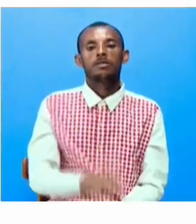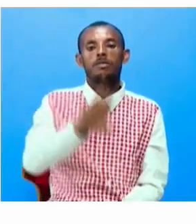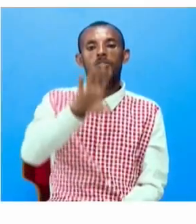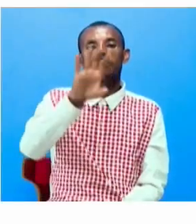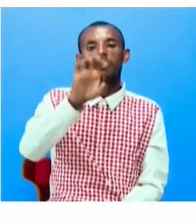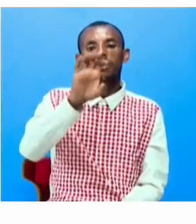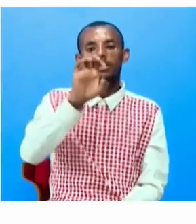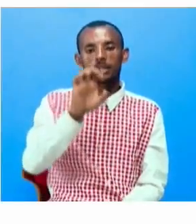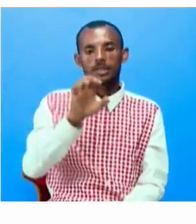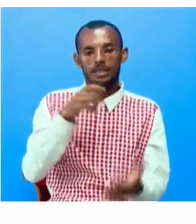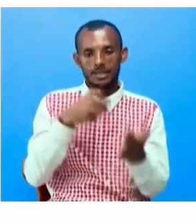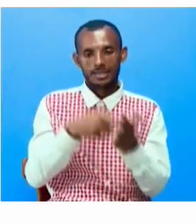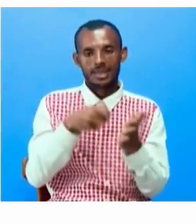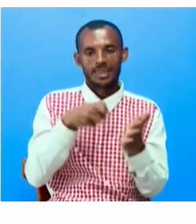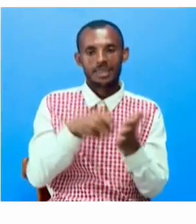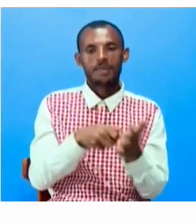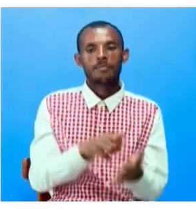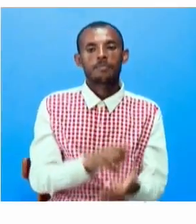40 cents.